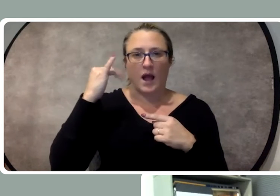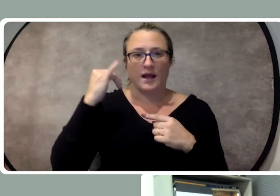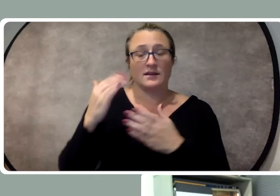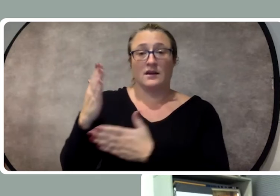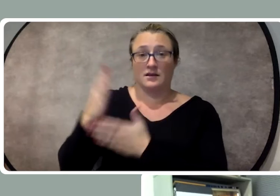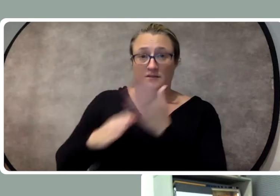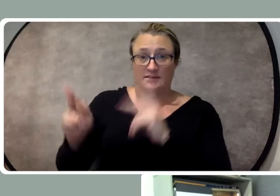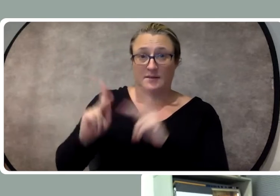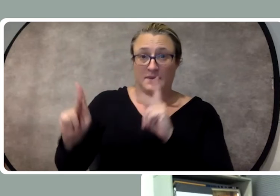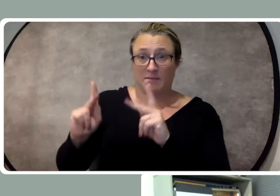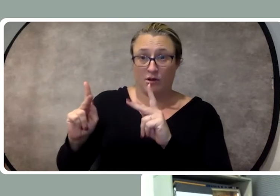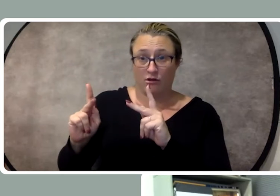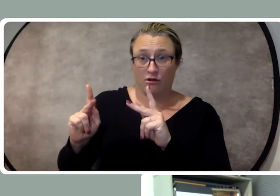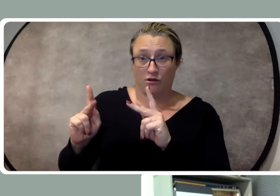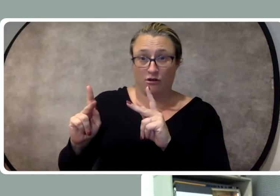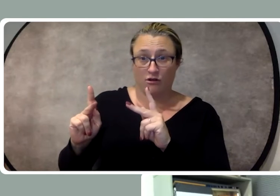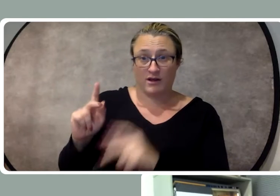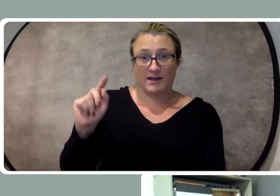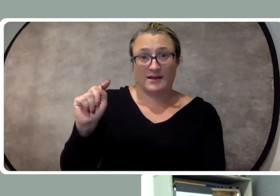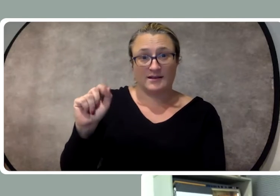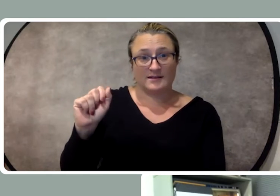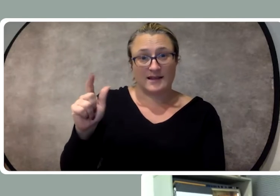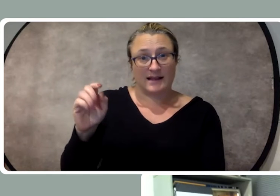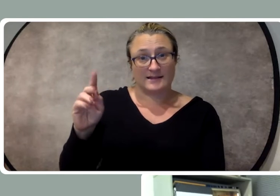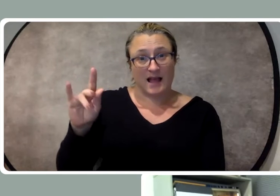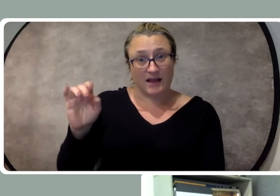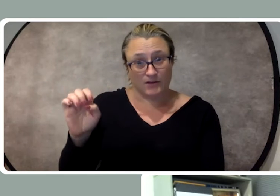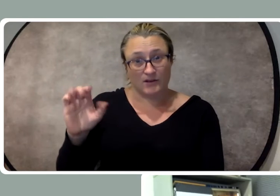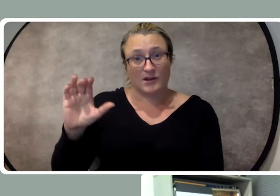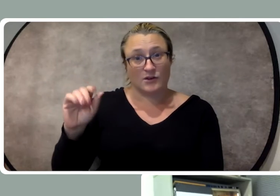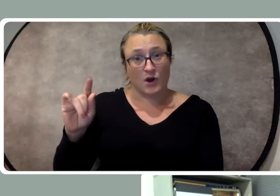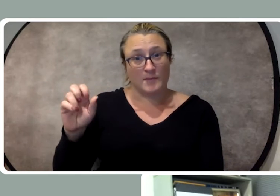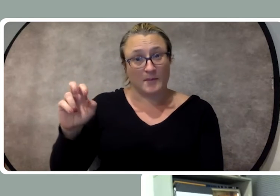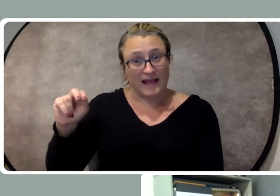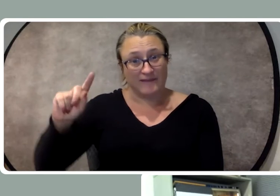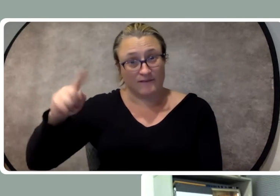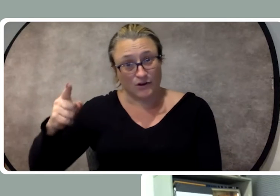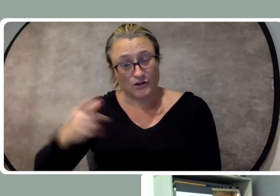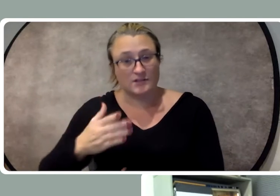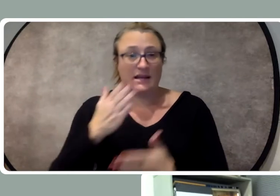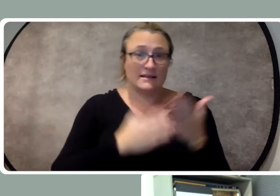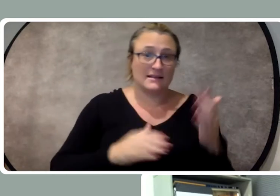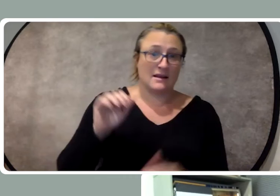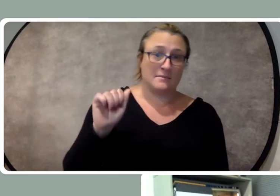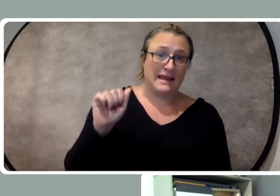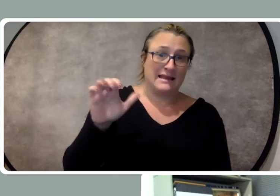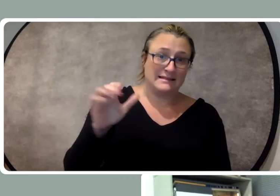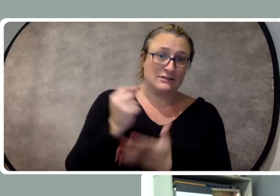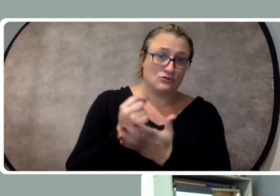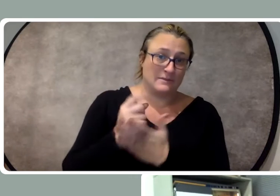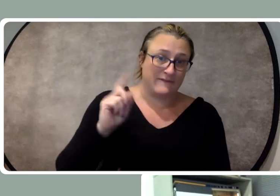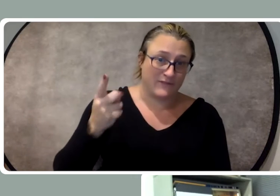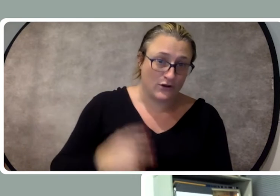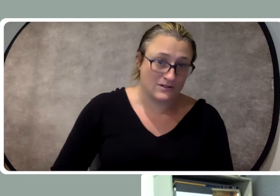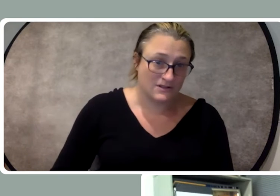get Taxol and carboplatin first and others get AC treatment first? So I think that sort